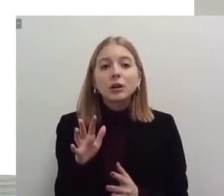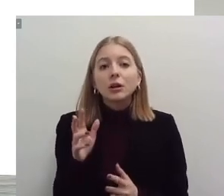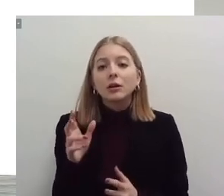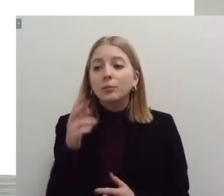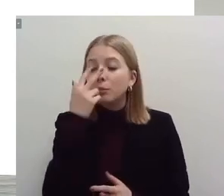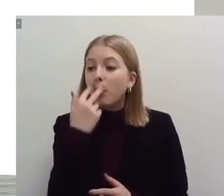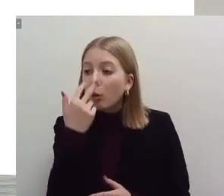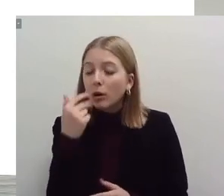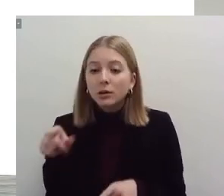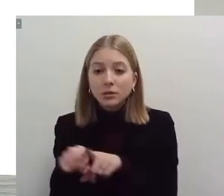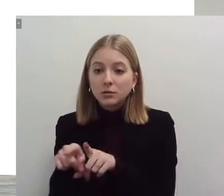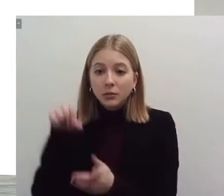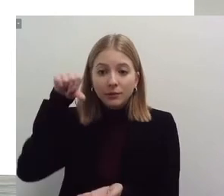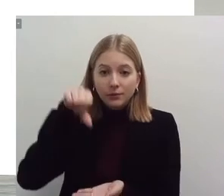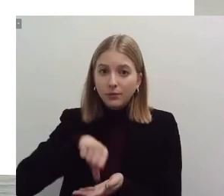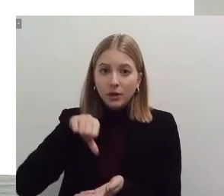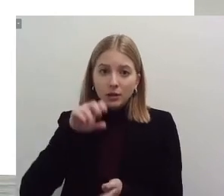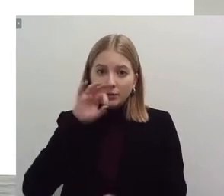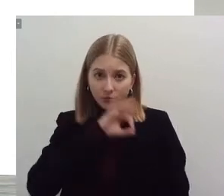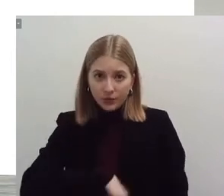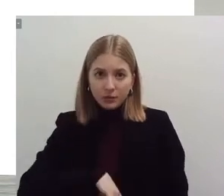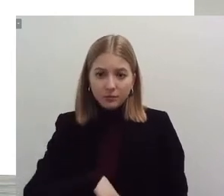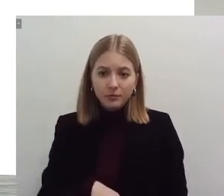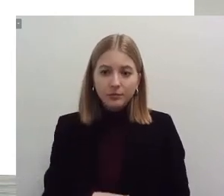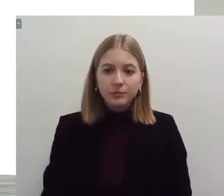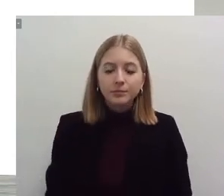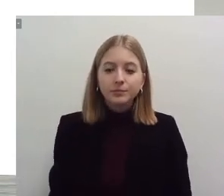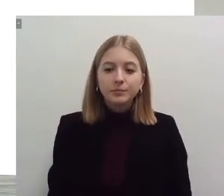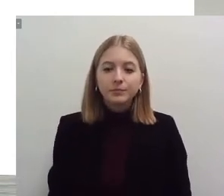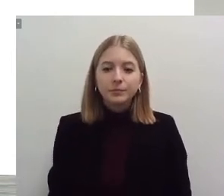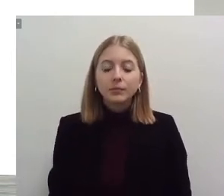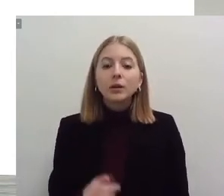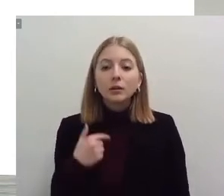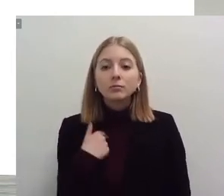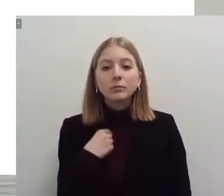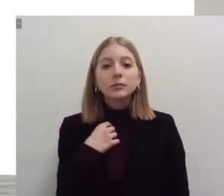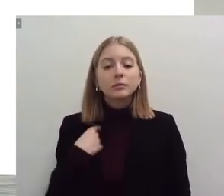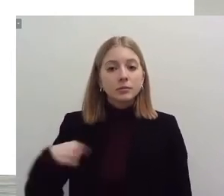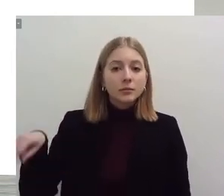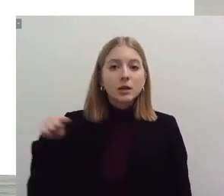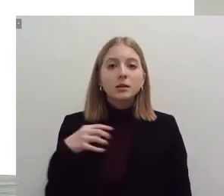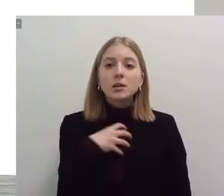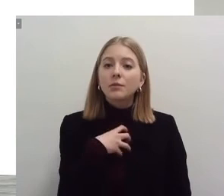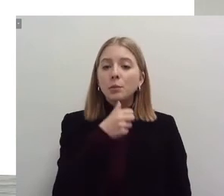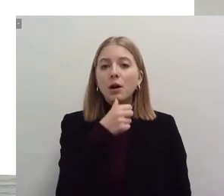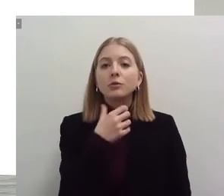have experience from child protection, and we need to listen the customers.